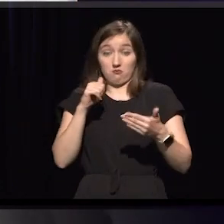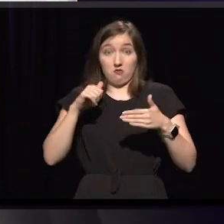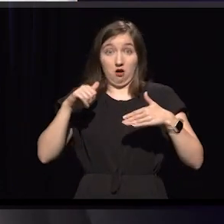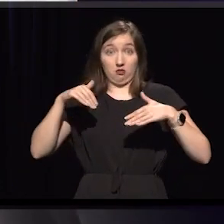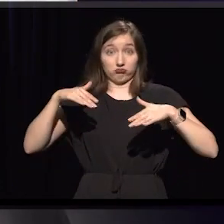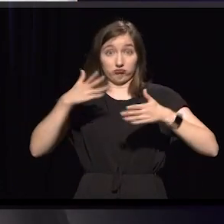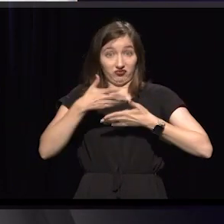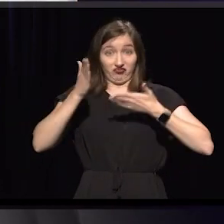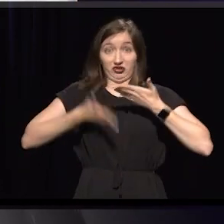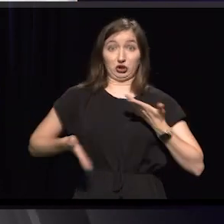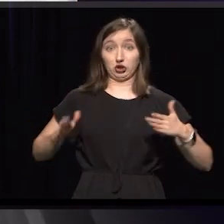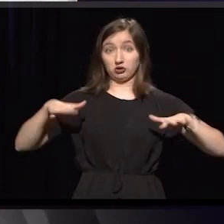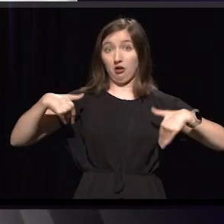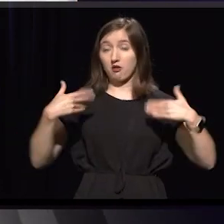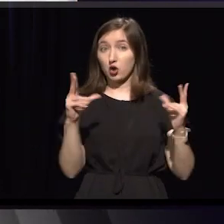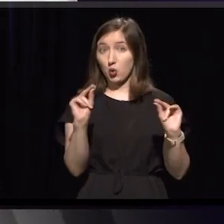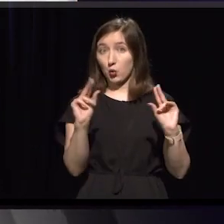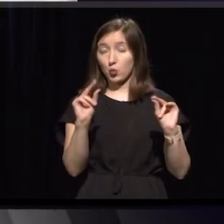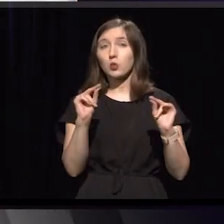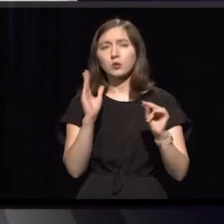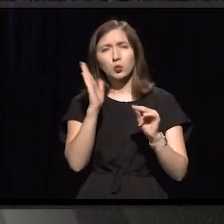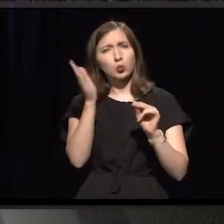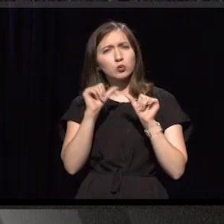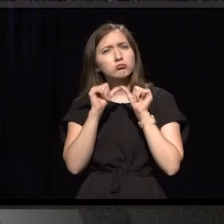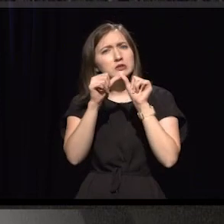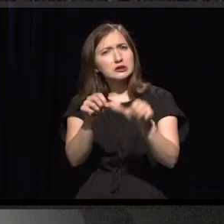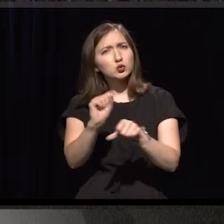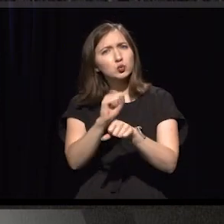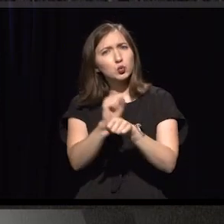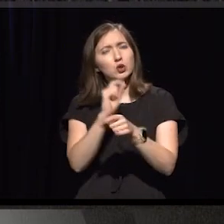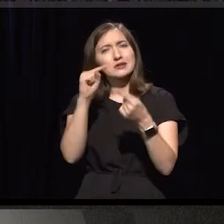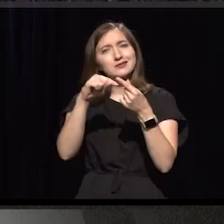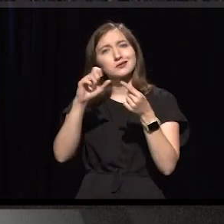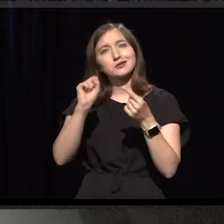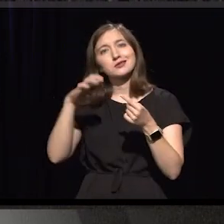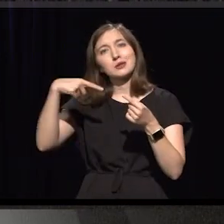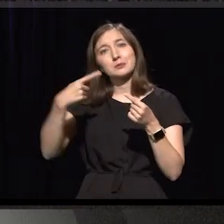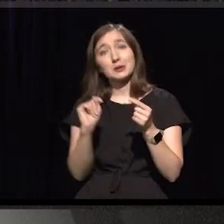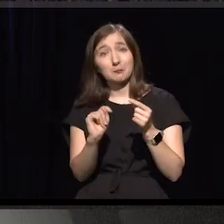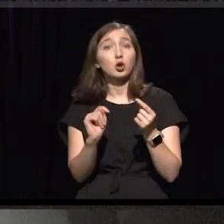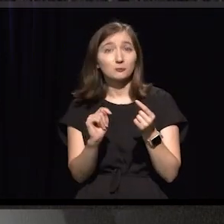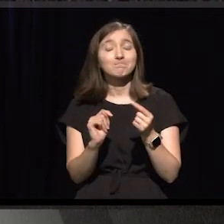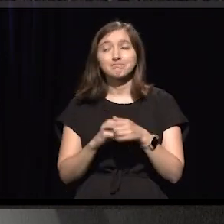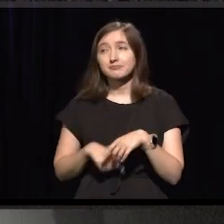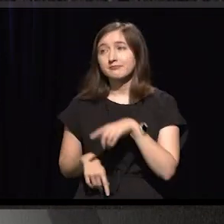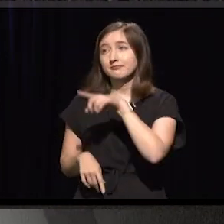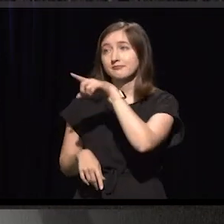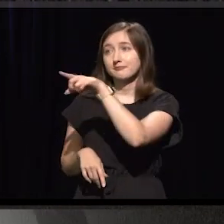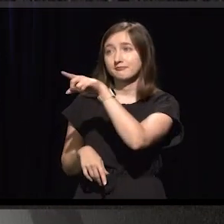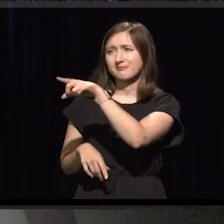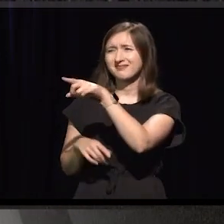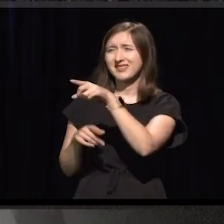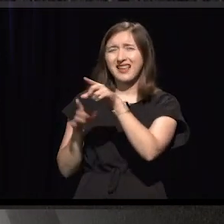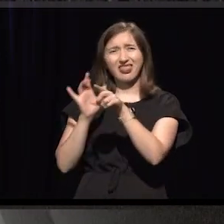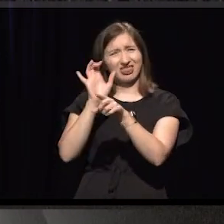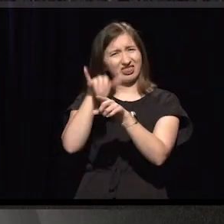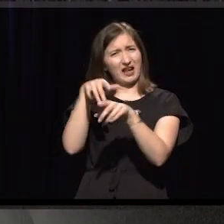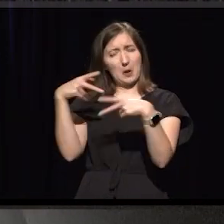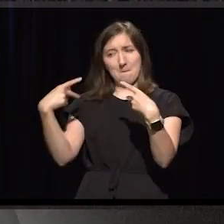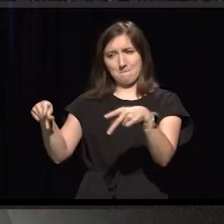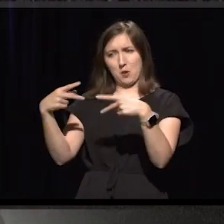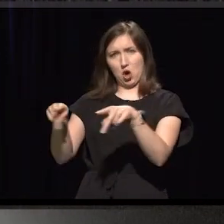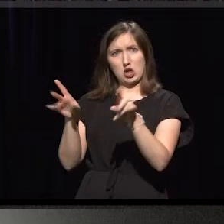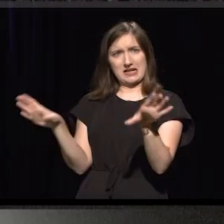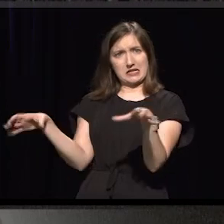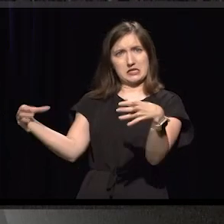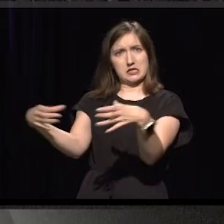budget adoption at the middle of September. Mayor, going back to the large gatherings, I read that the LA mayor is